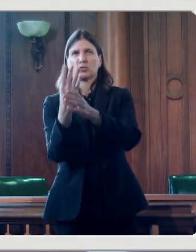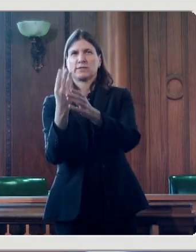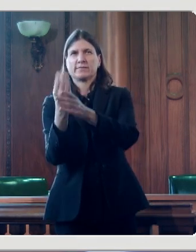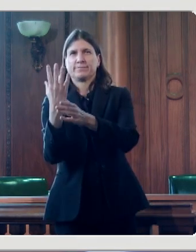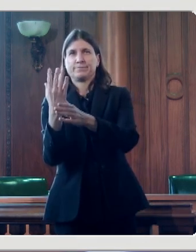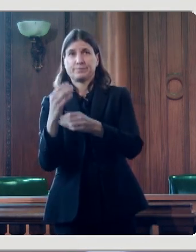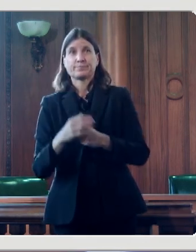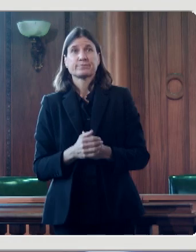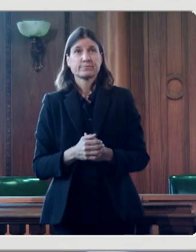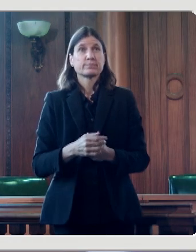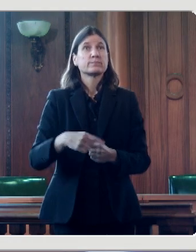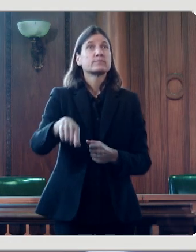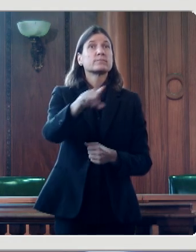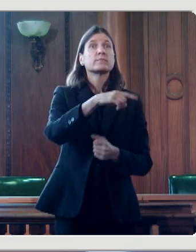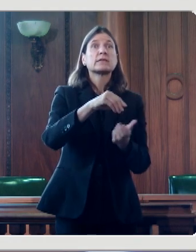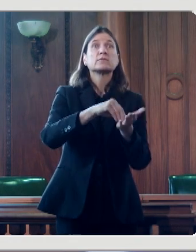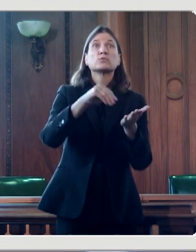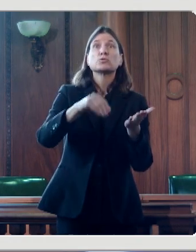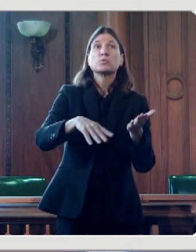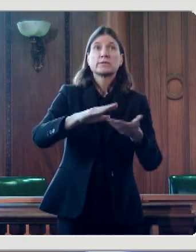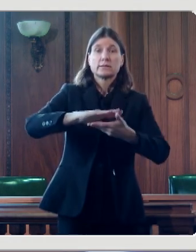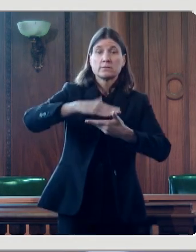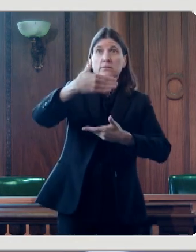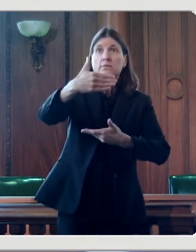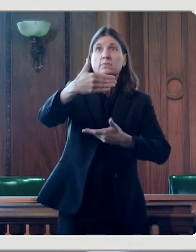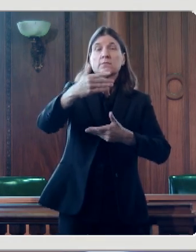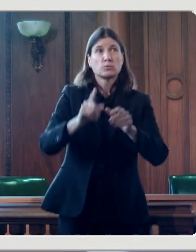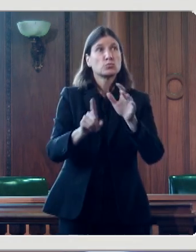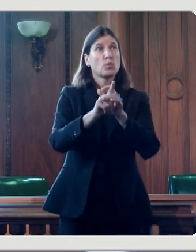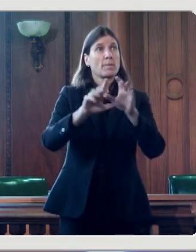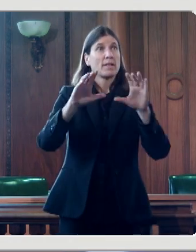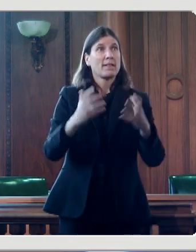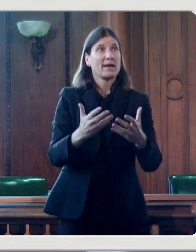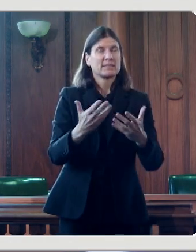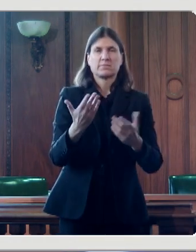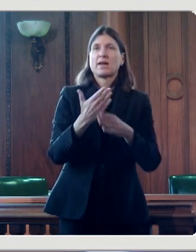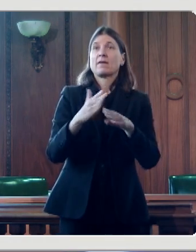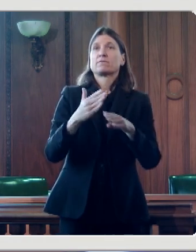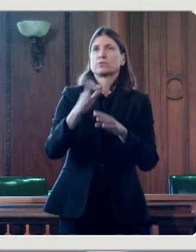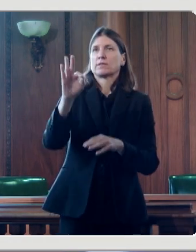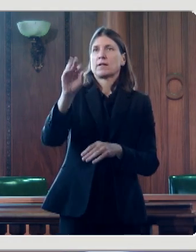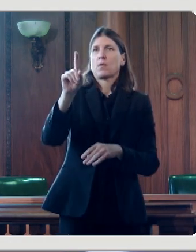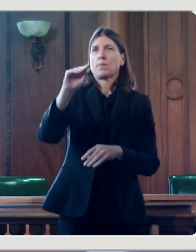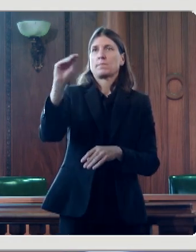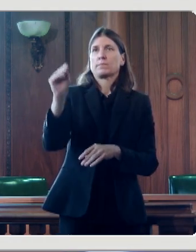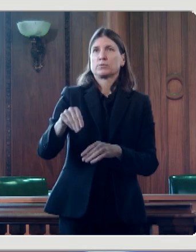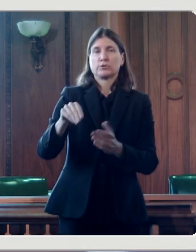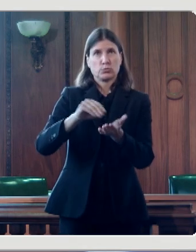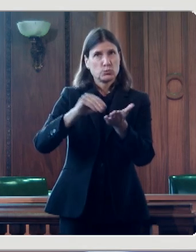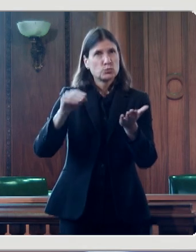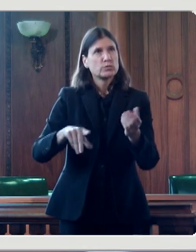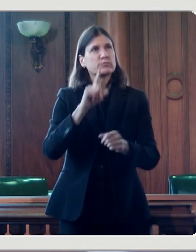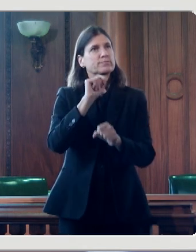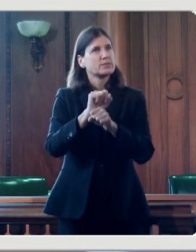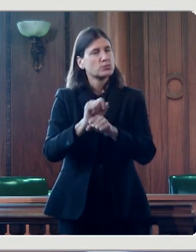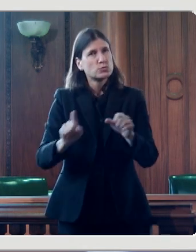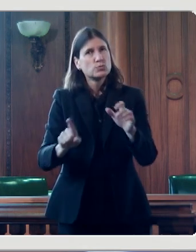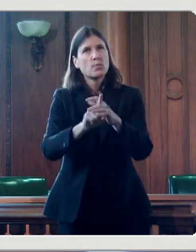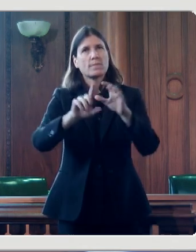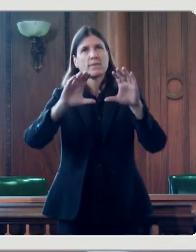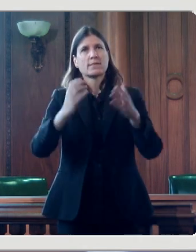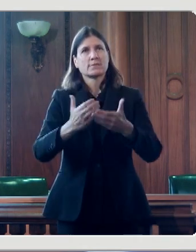92.1%. We, on DESE, we have exceeded the learning time, which is good. Some other districts